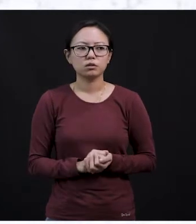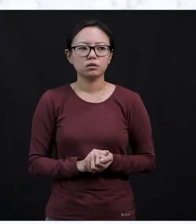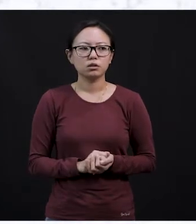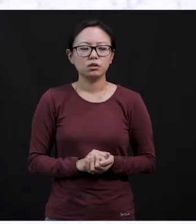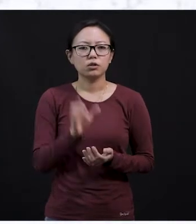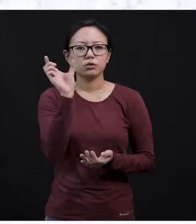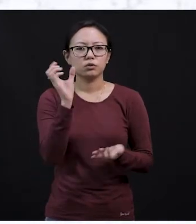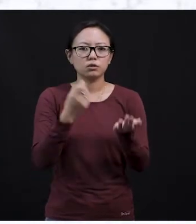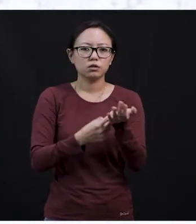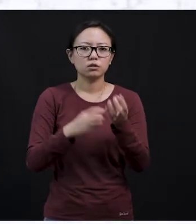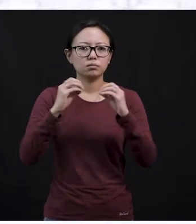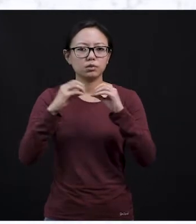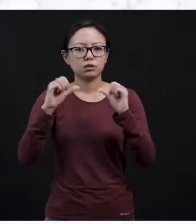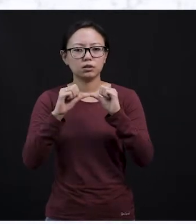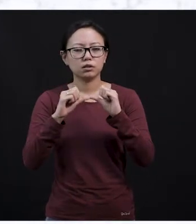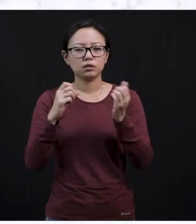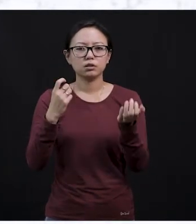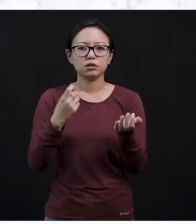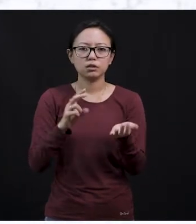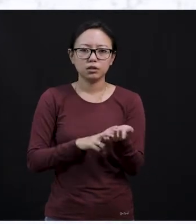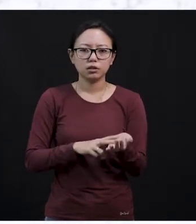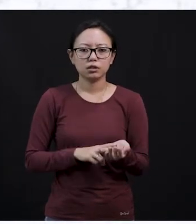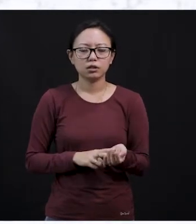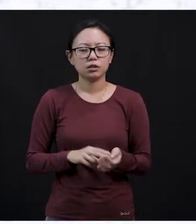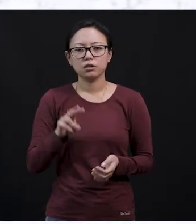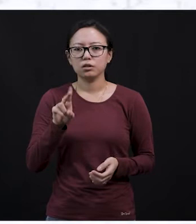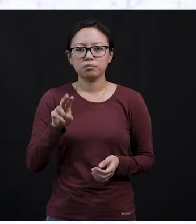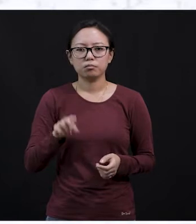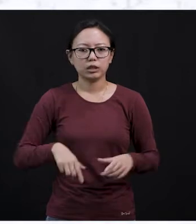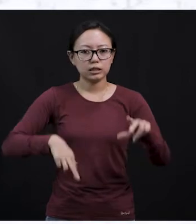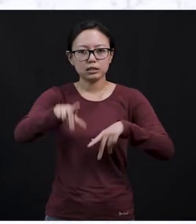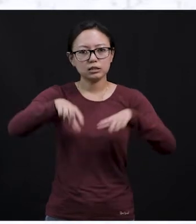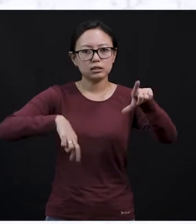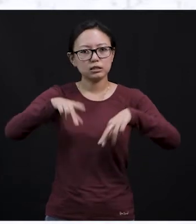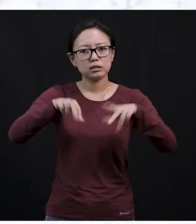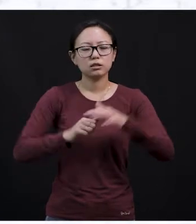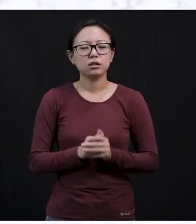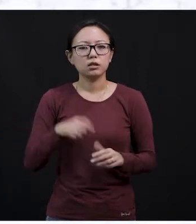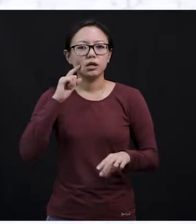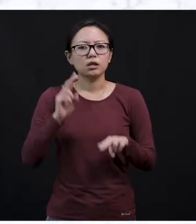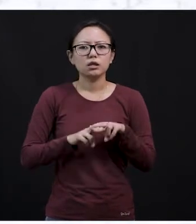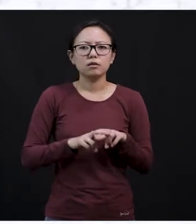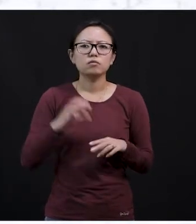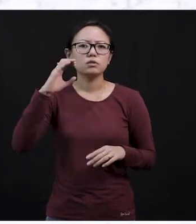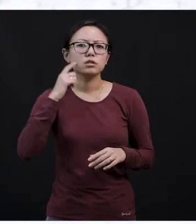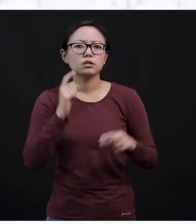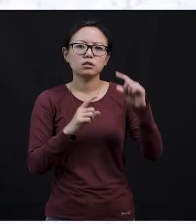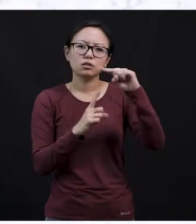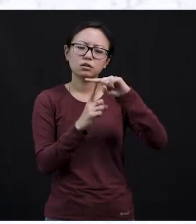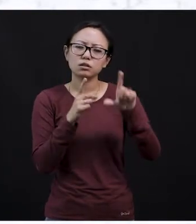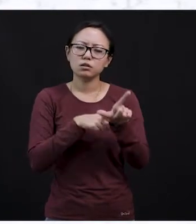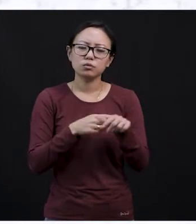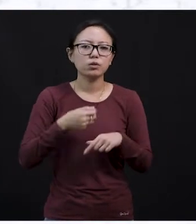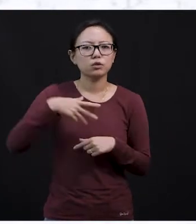whenever you start moving to a city, there is a change in your life, but there is also a